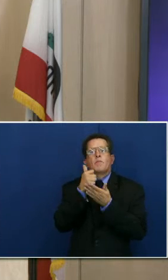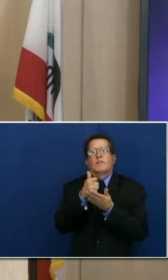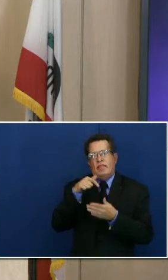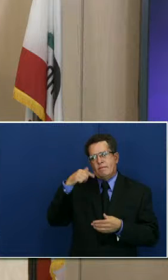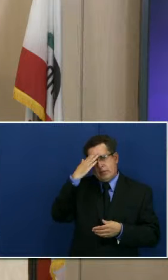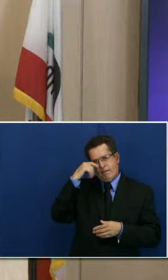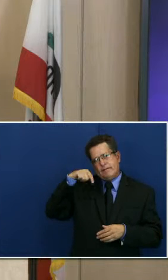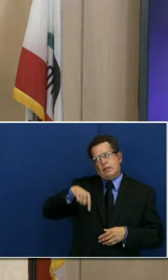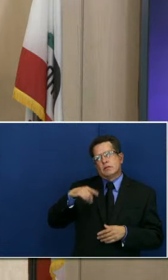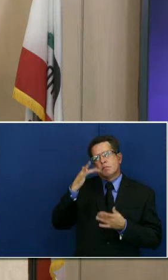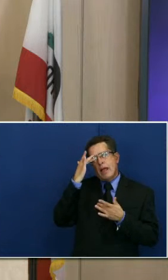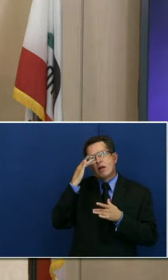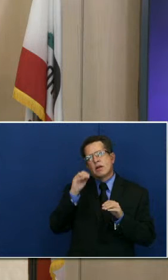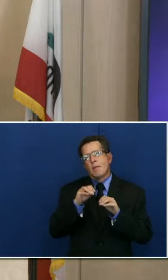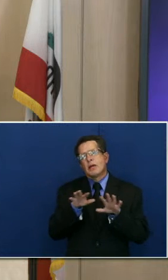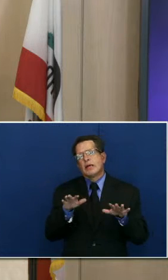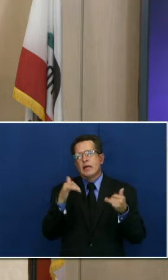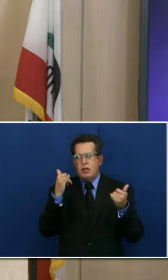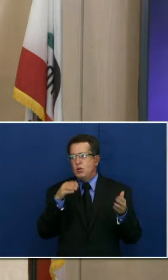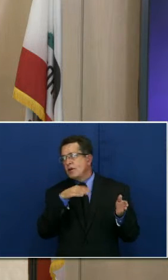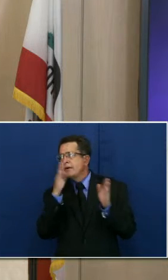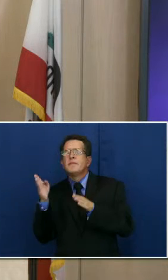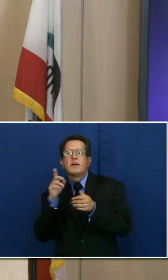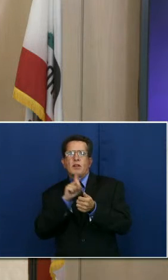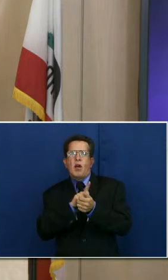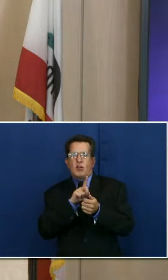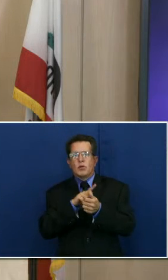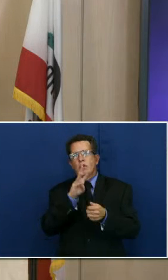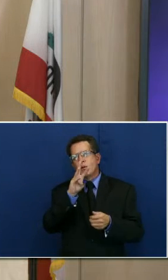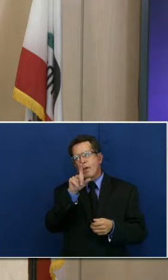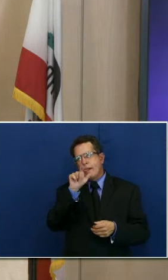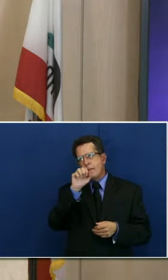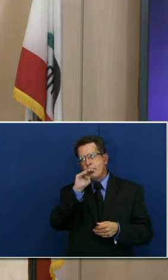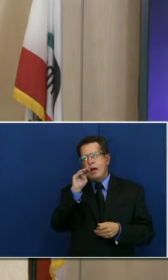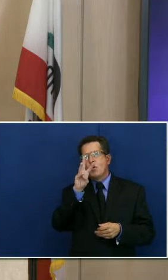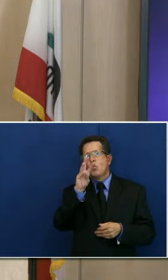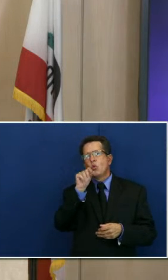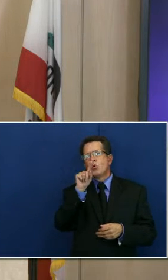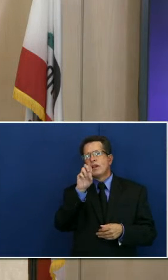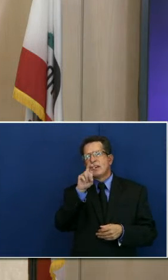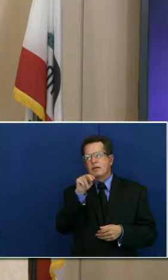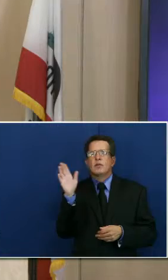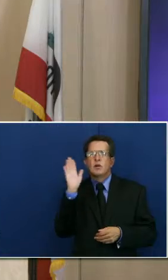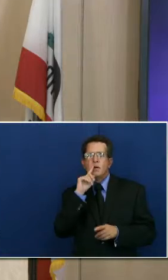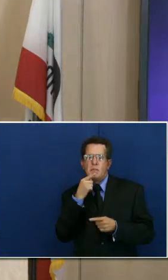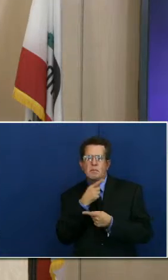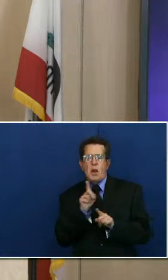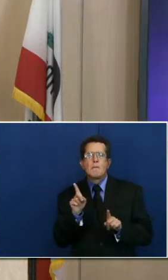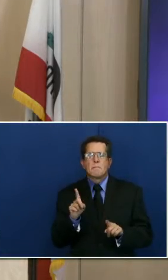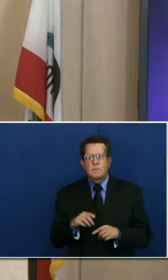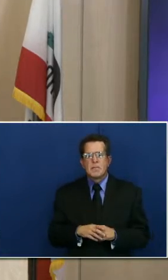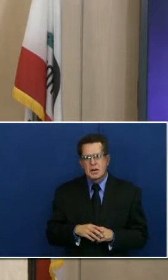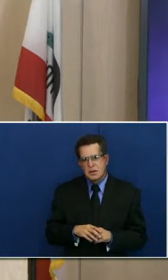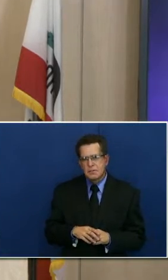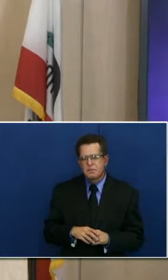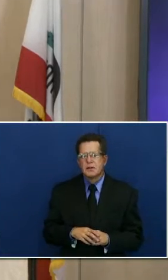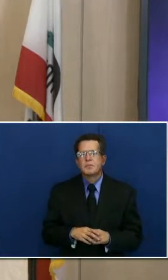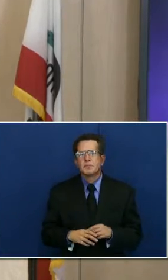Next up is Dr. Wilma Wooten, who is our Public Health Officer, to give us the Public Health Officer's report. Thank you.